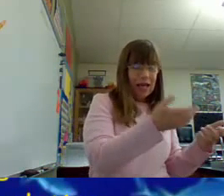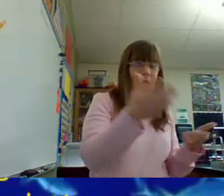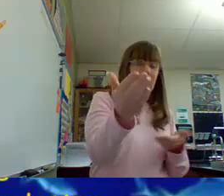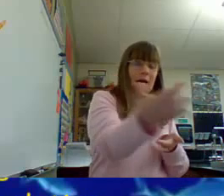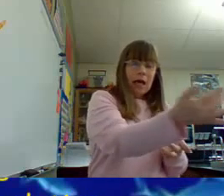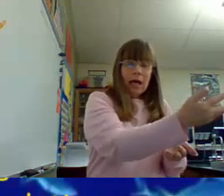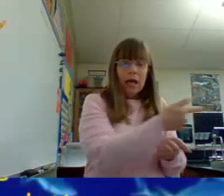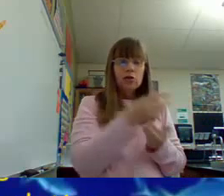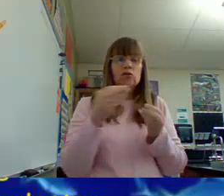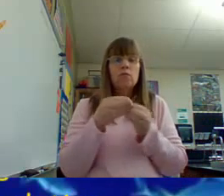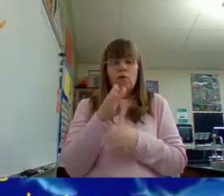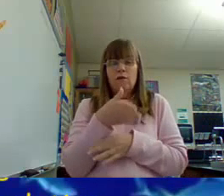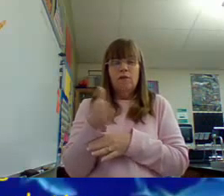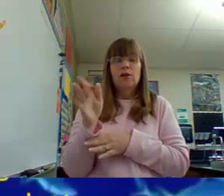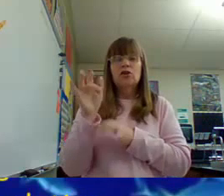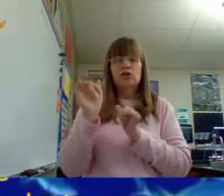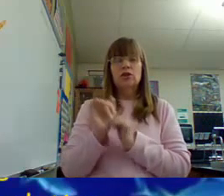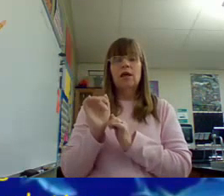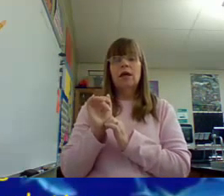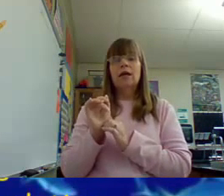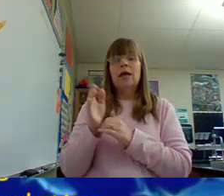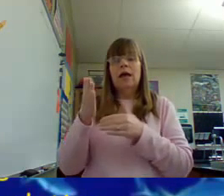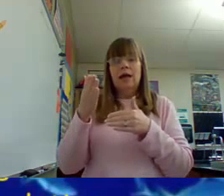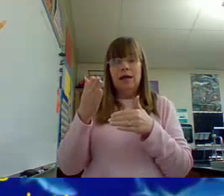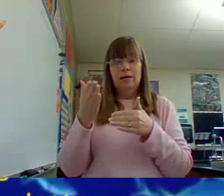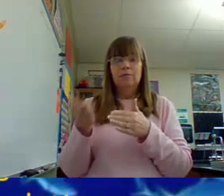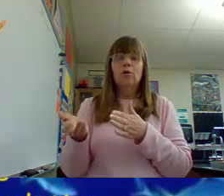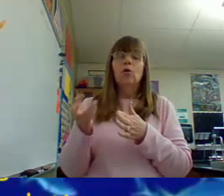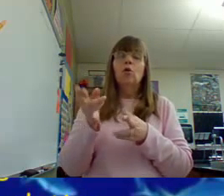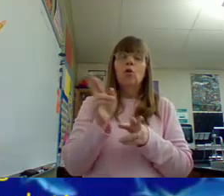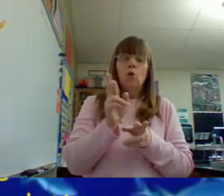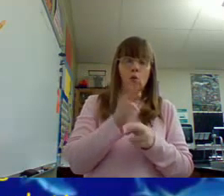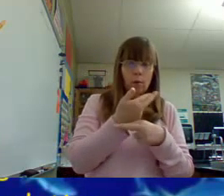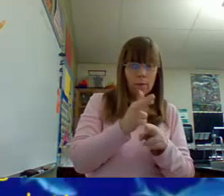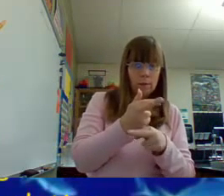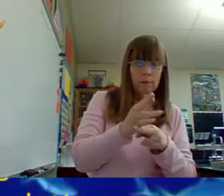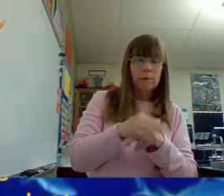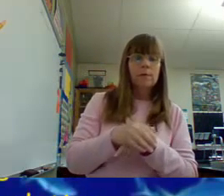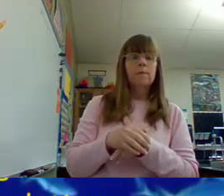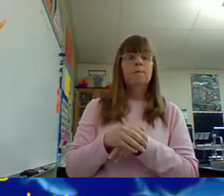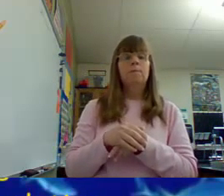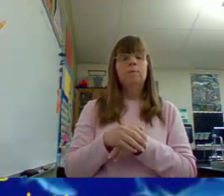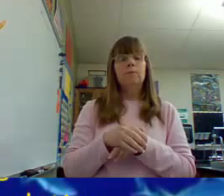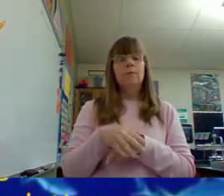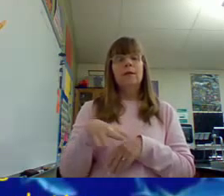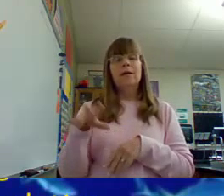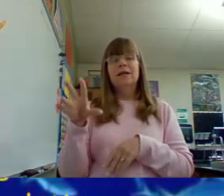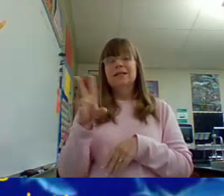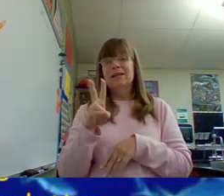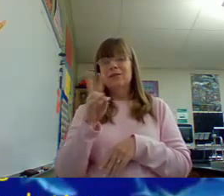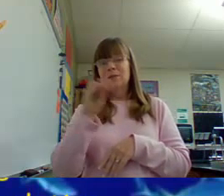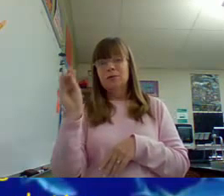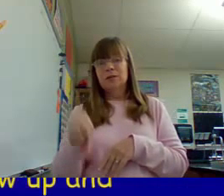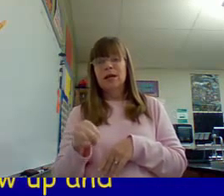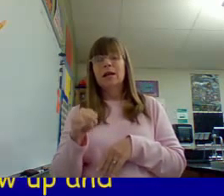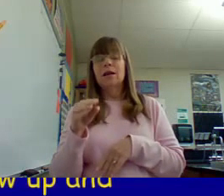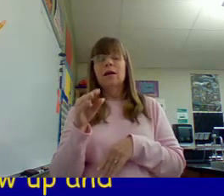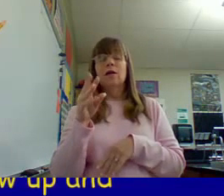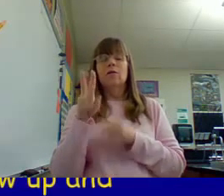70% of the world's major fisheries are overfished right now, and that's causing a big problem in the world.